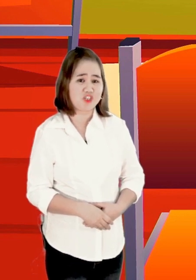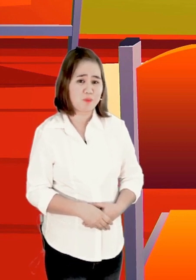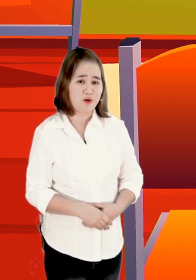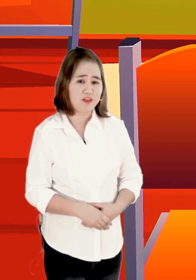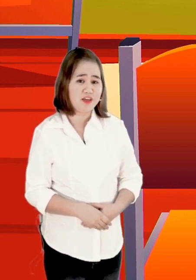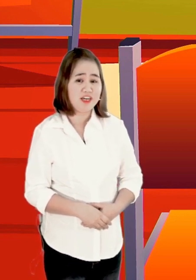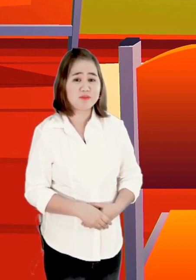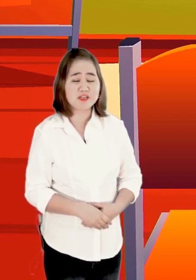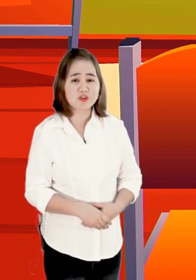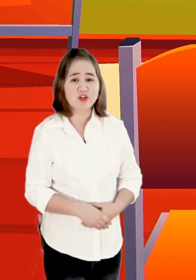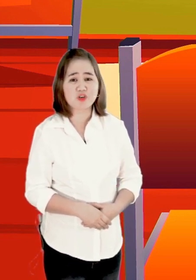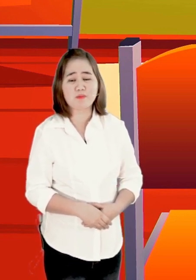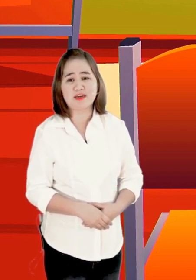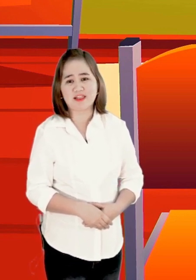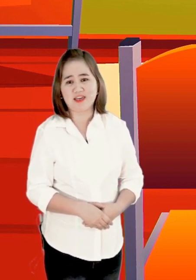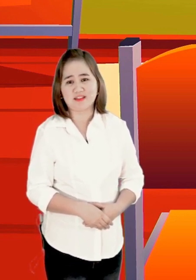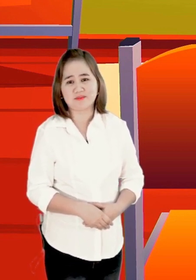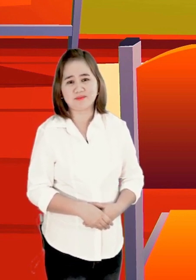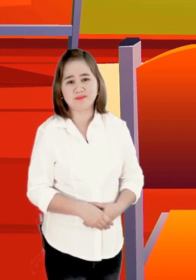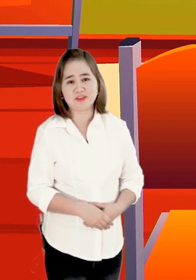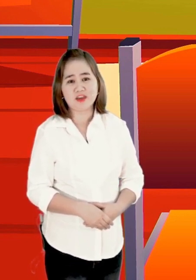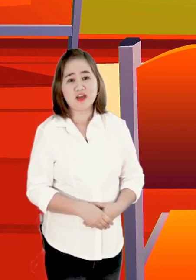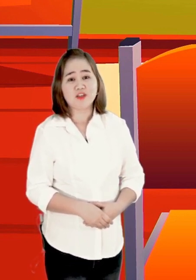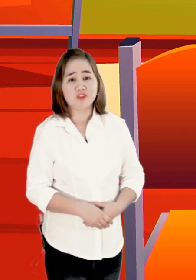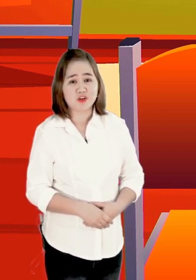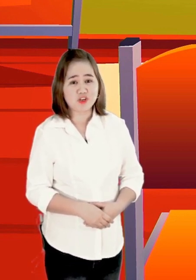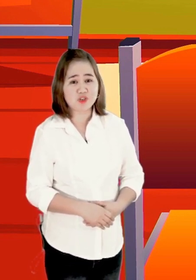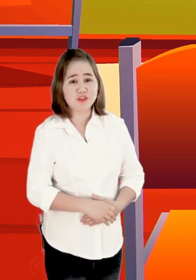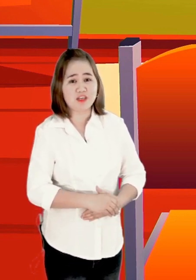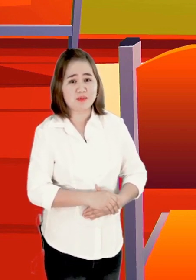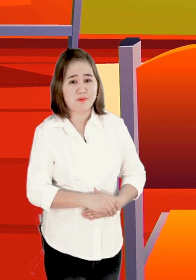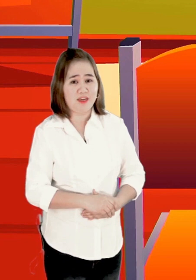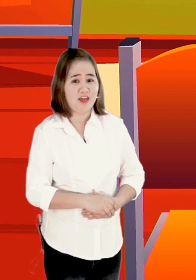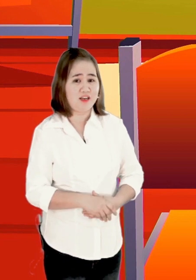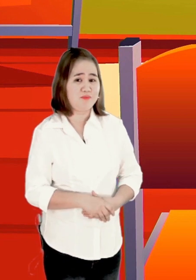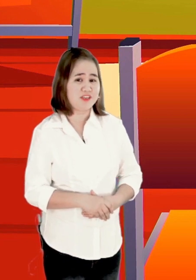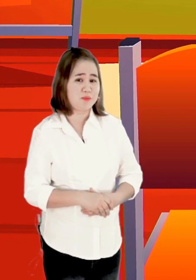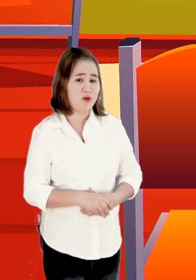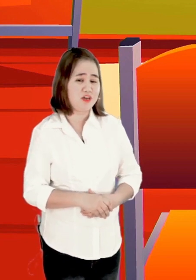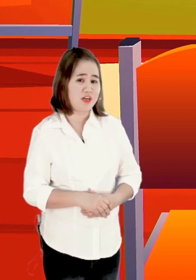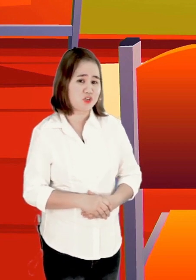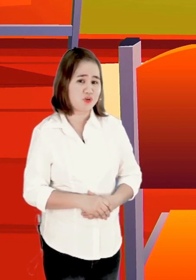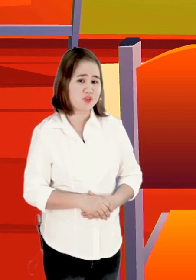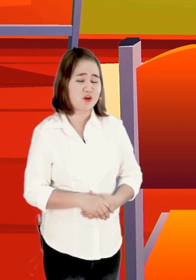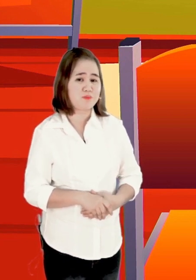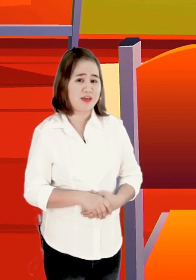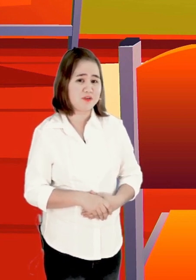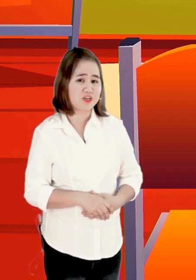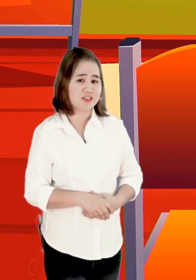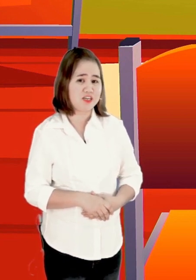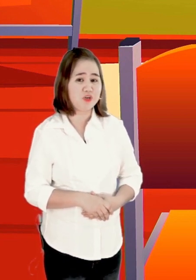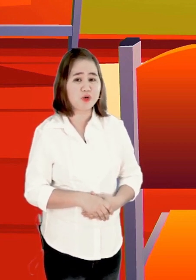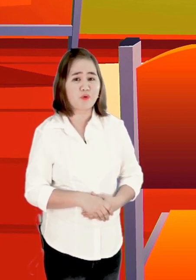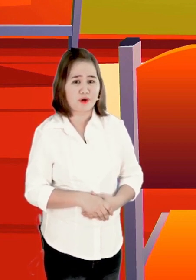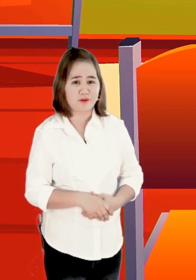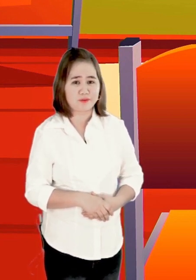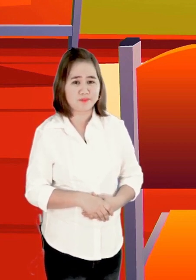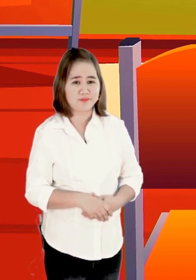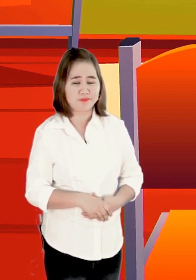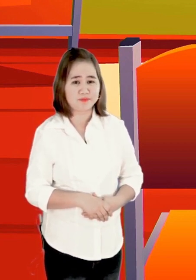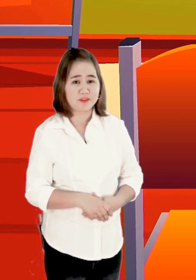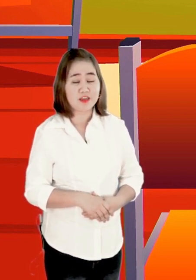and legible, it must also be clean. There should not be any visible erasures or blemishes in your